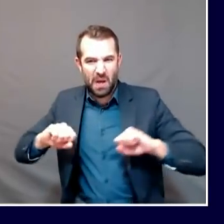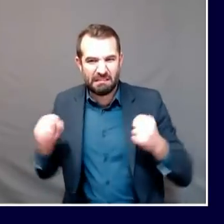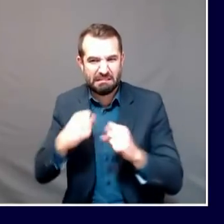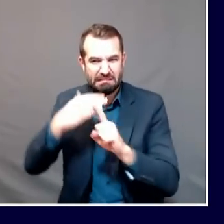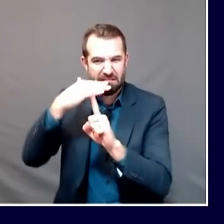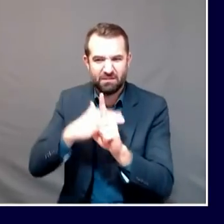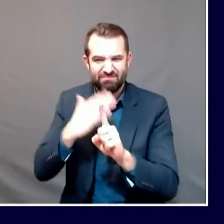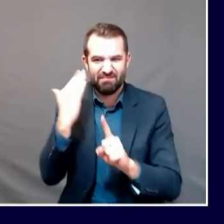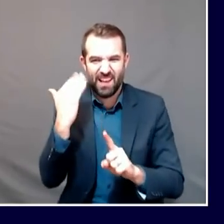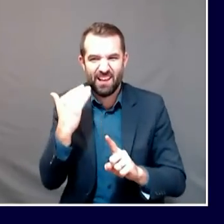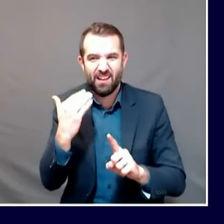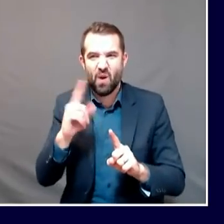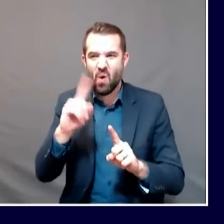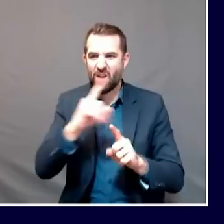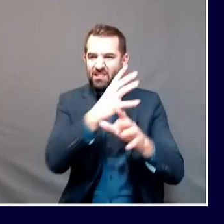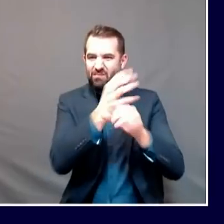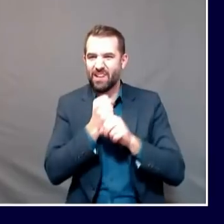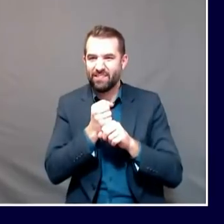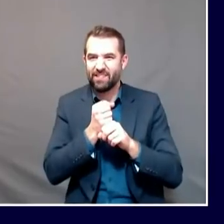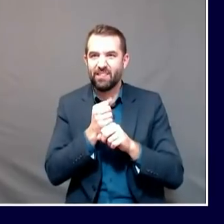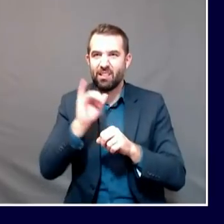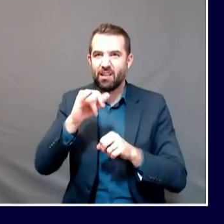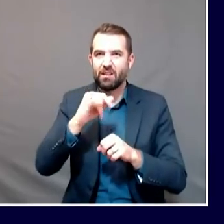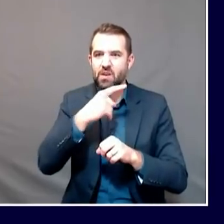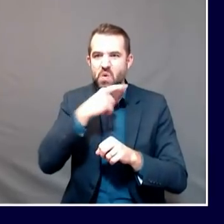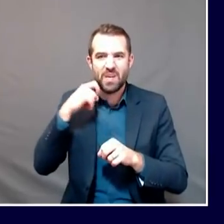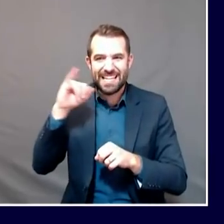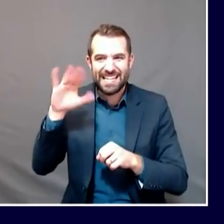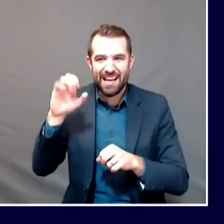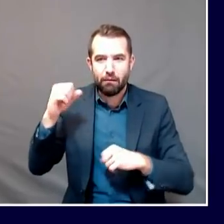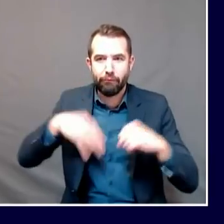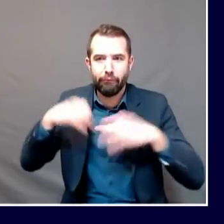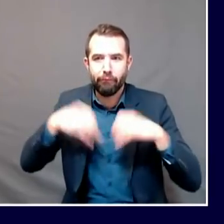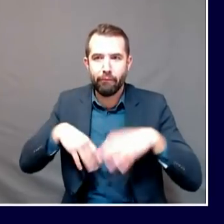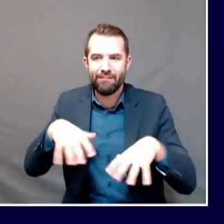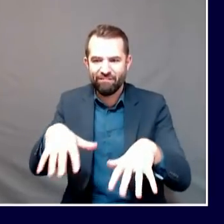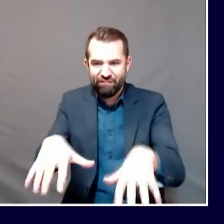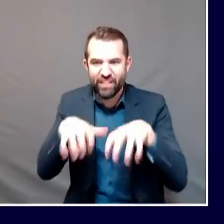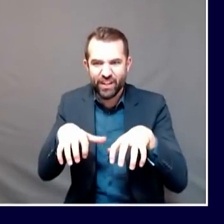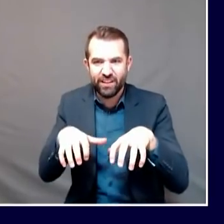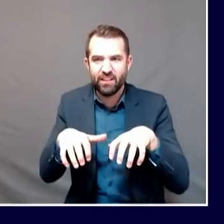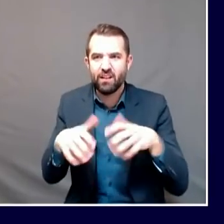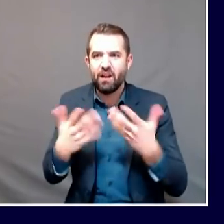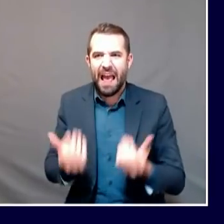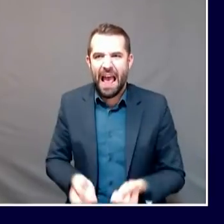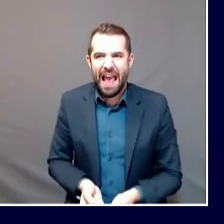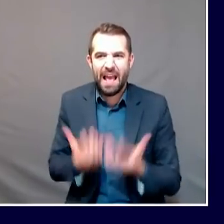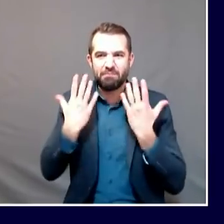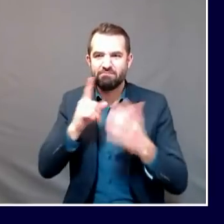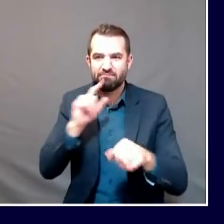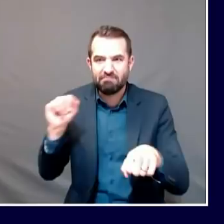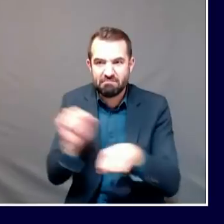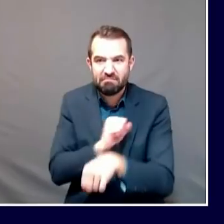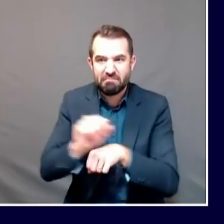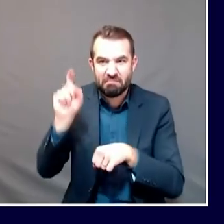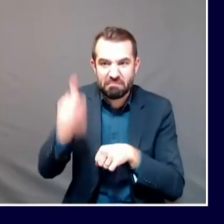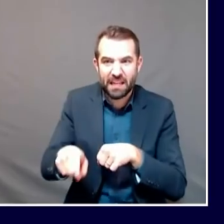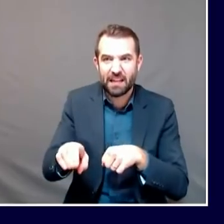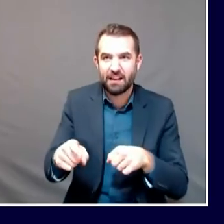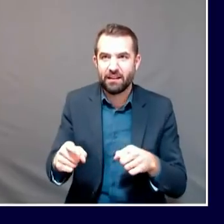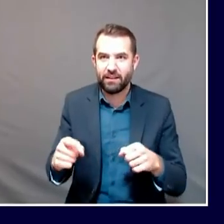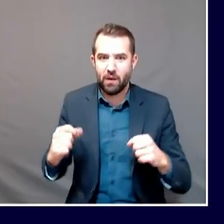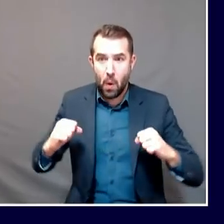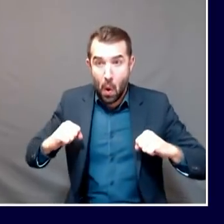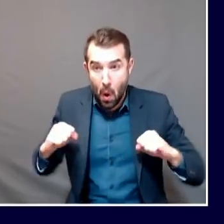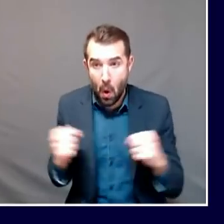really getting this dry ice? And how much was actually needed for this first round of vaccinations, if you know that number?